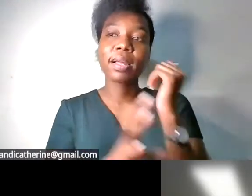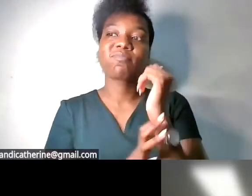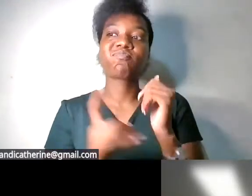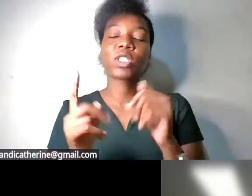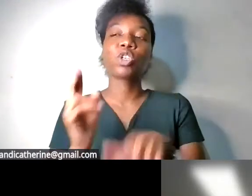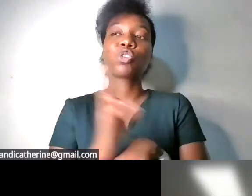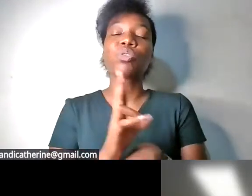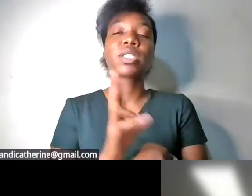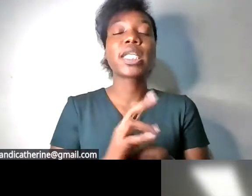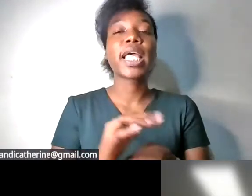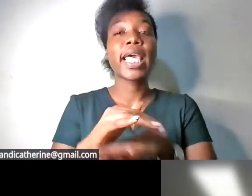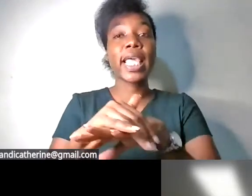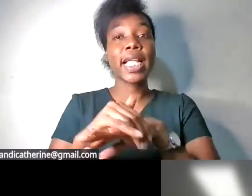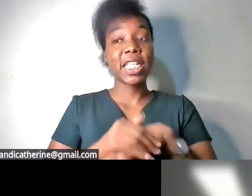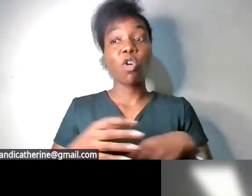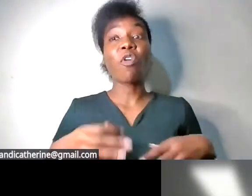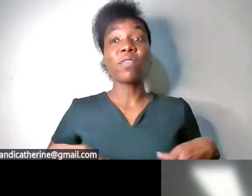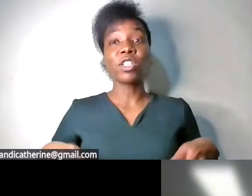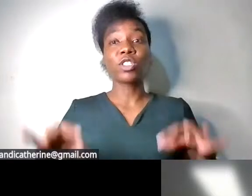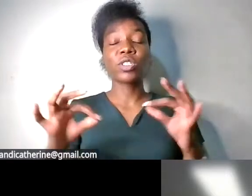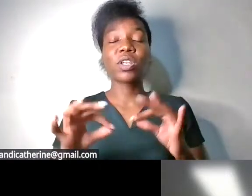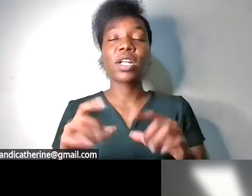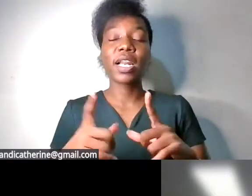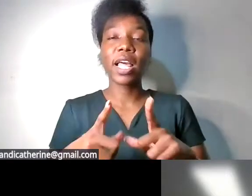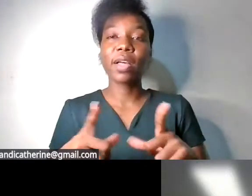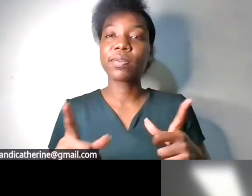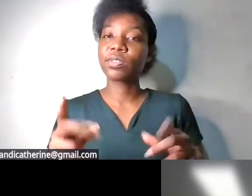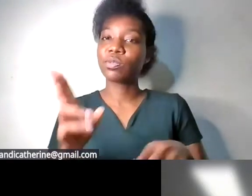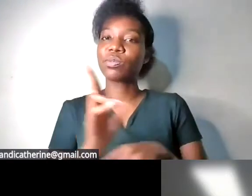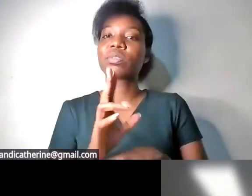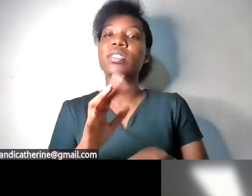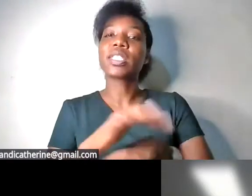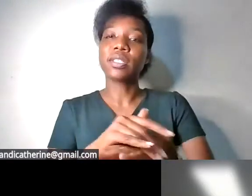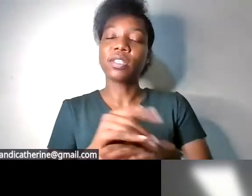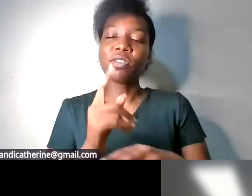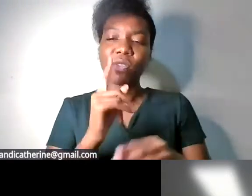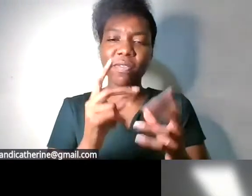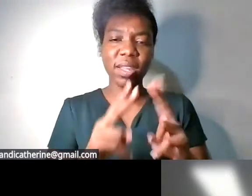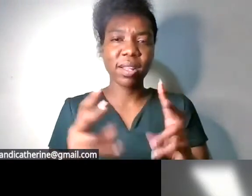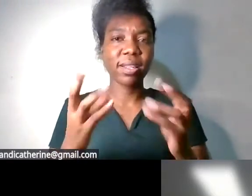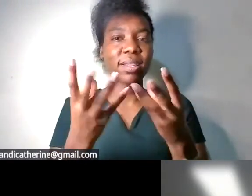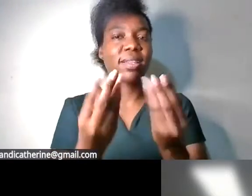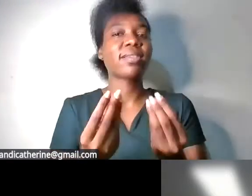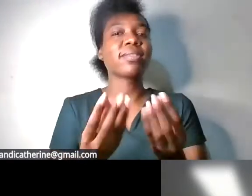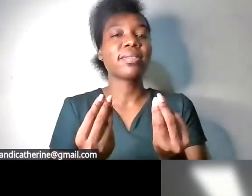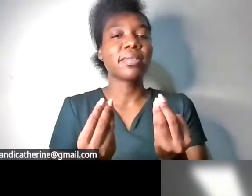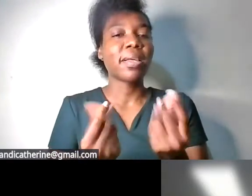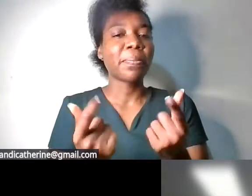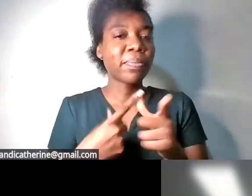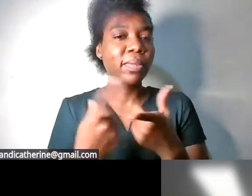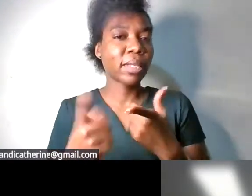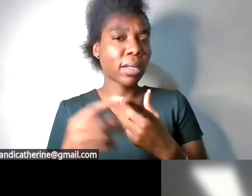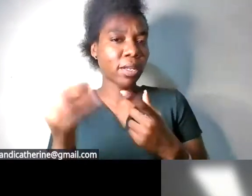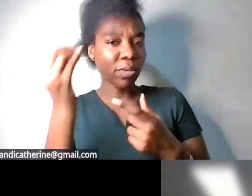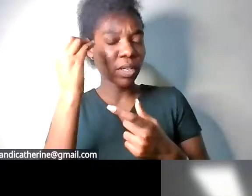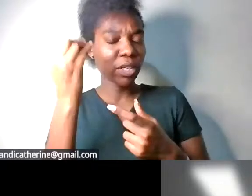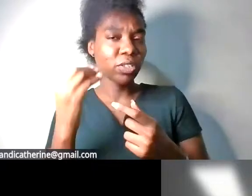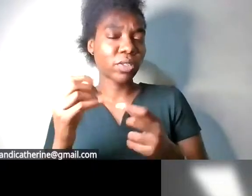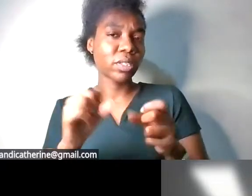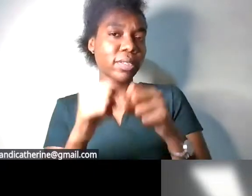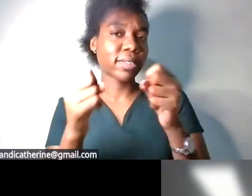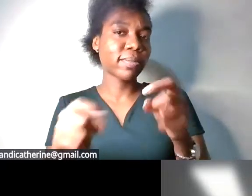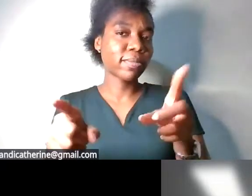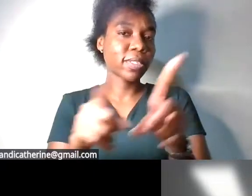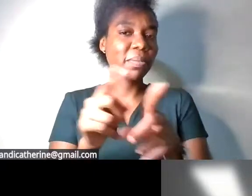language. Education in Uganda is all done in English, so it's quite easy. And then our education system, whether it's national, which is the